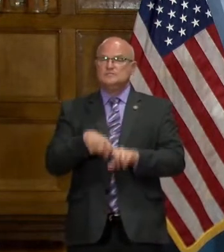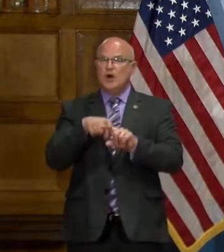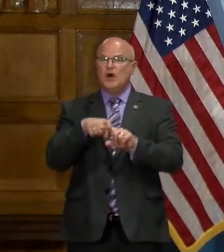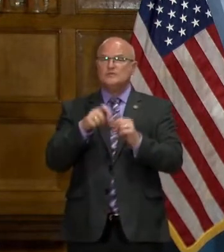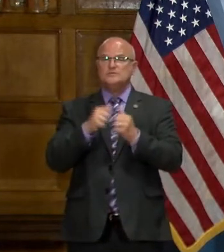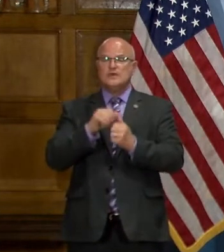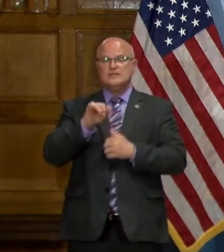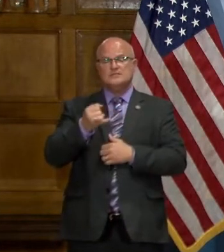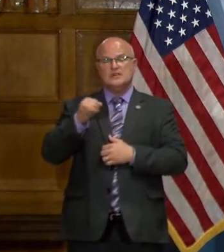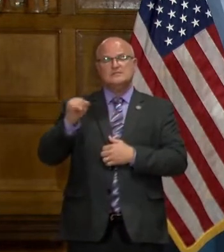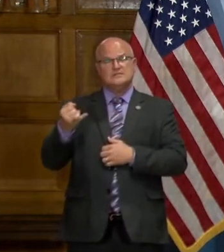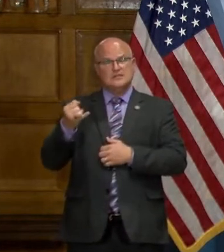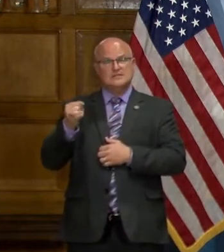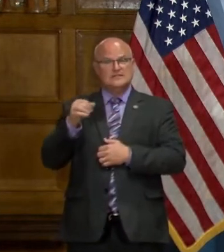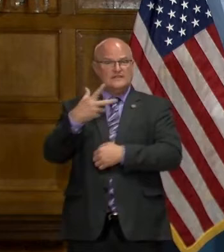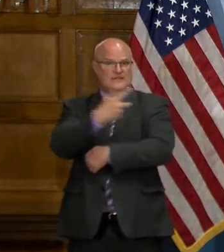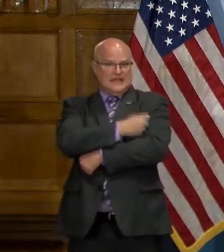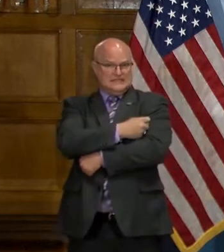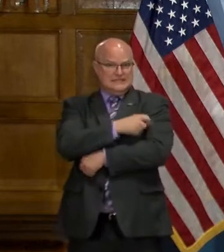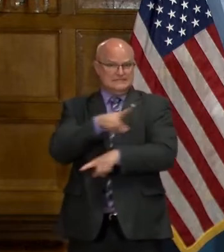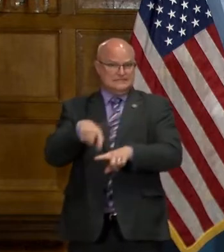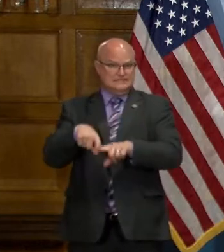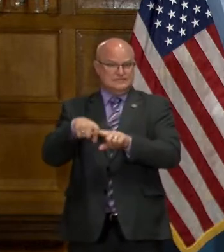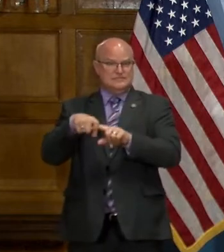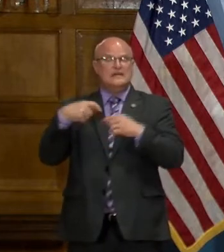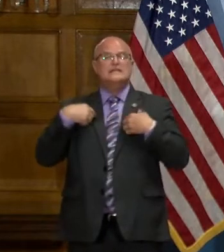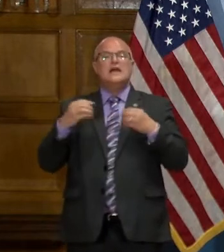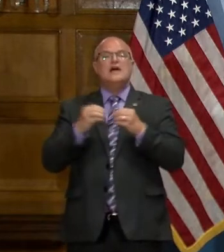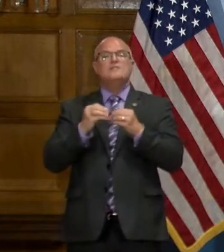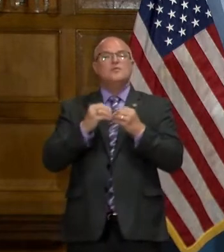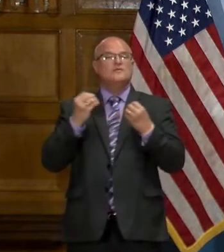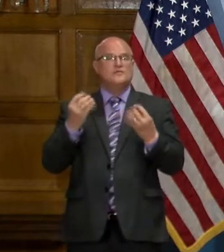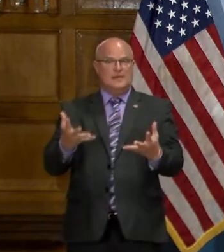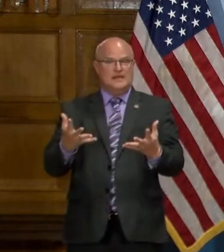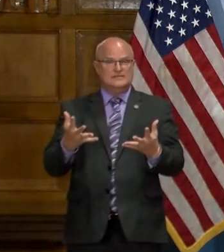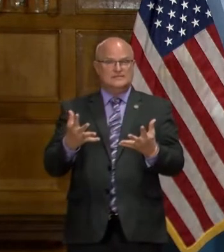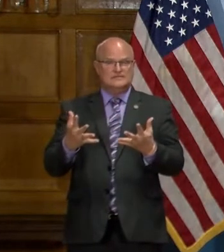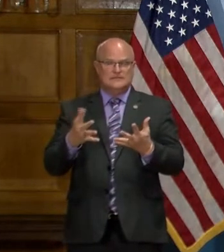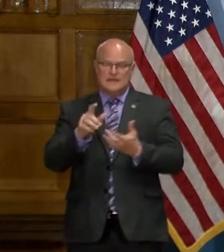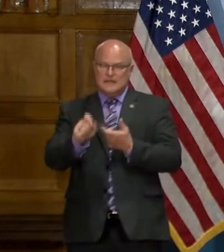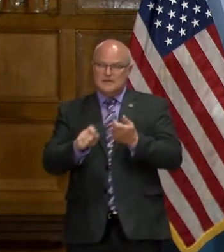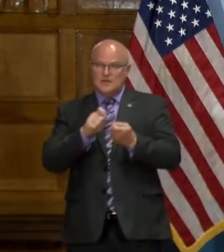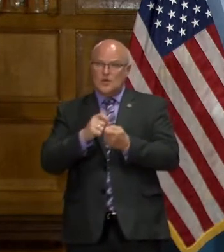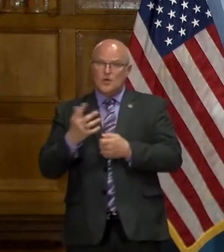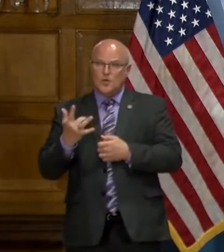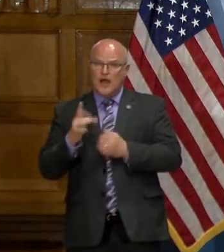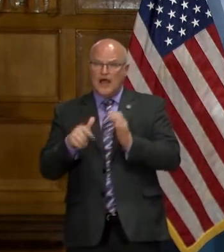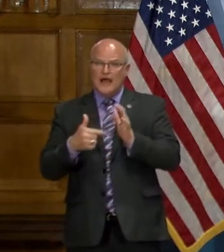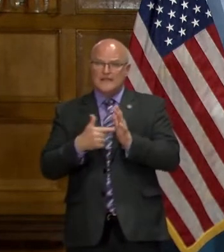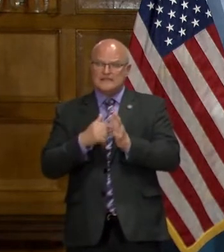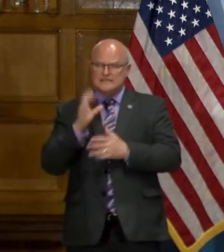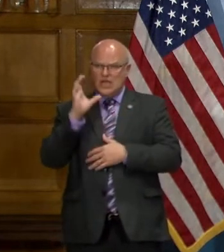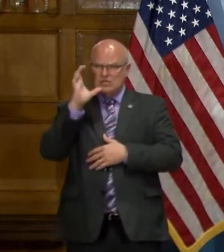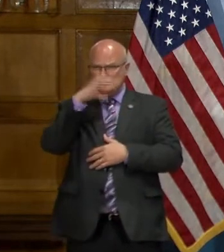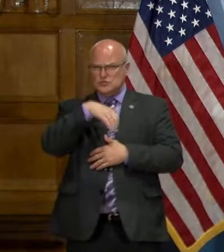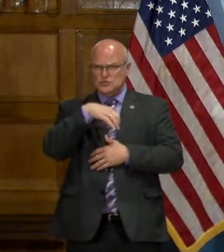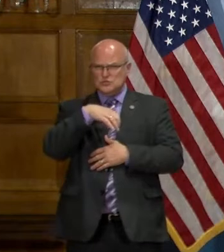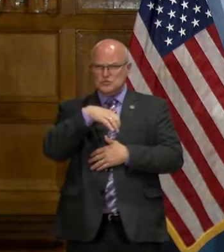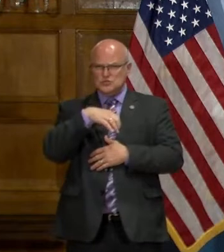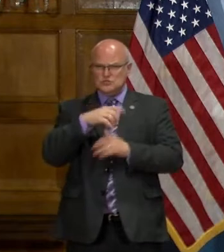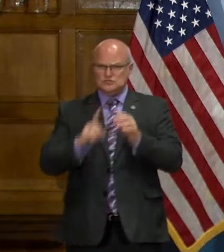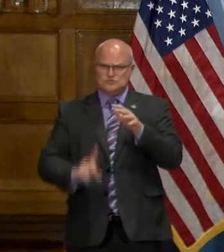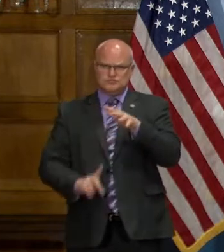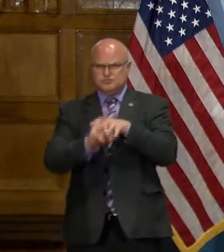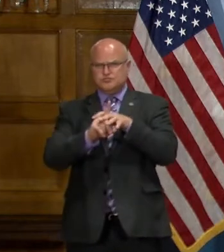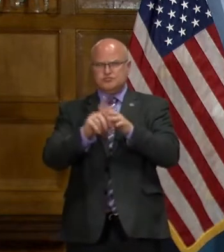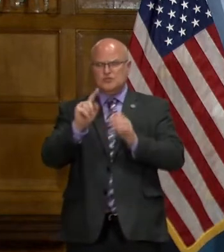our administration of the Janssen vaccine until we have more information, and in particular, because this is an unusual manifestation